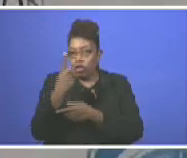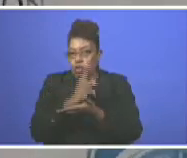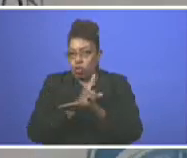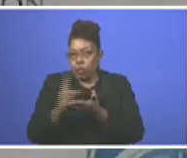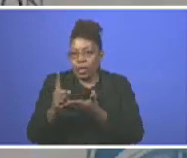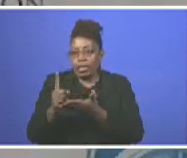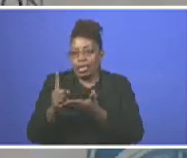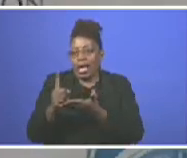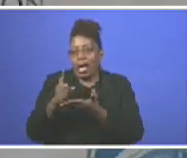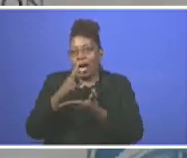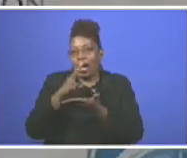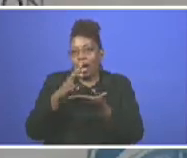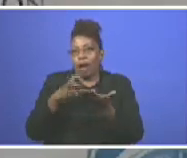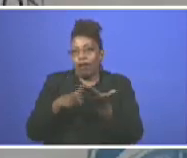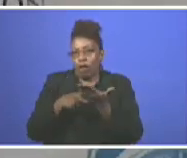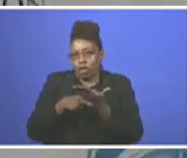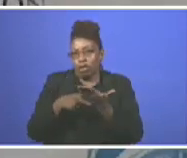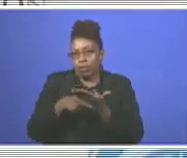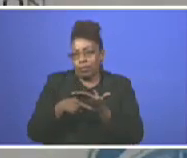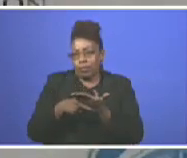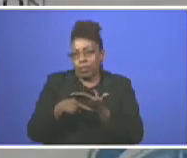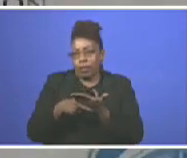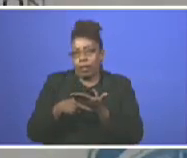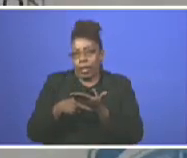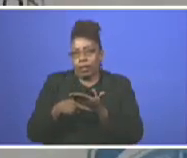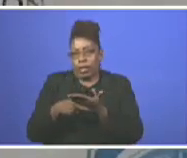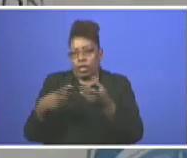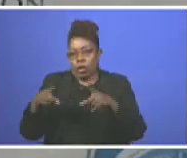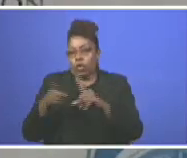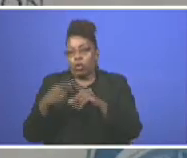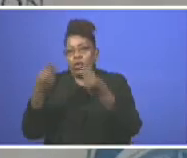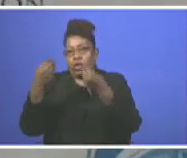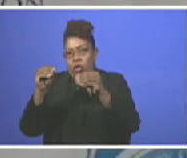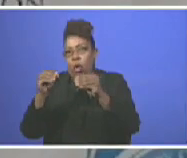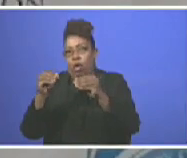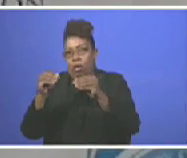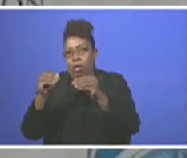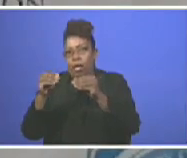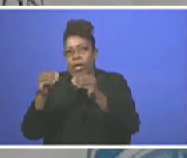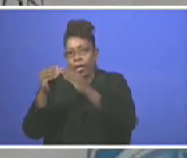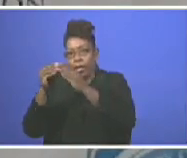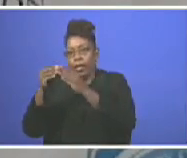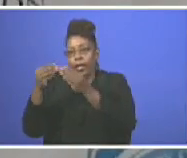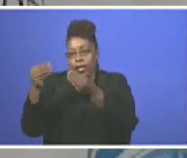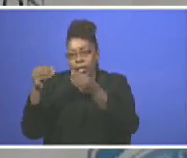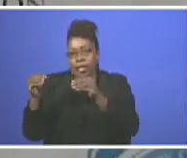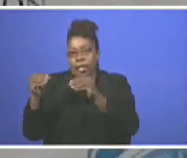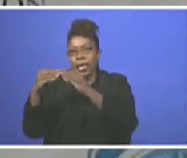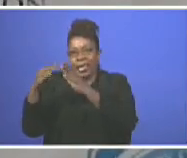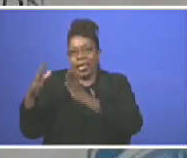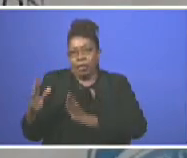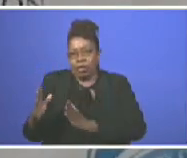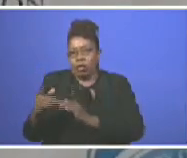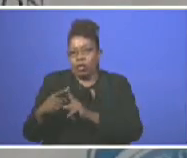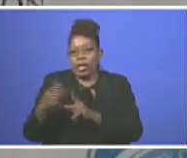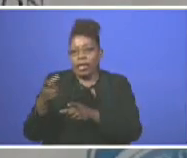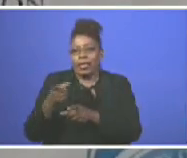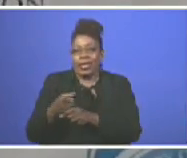a voucher to be redeemed at a store in their neighborhood so that they would be able to continue to receive the